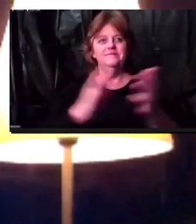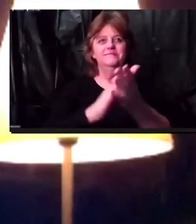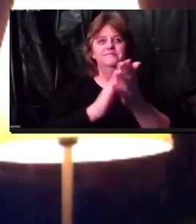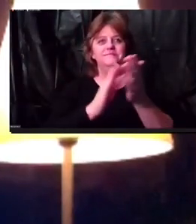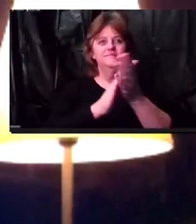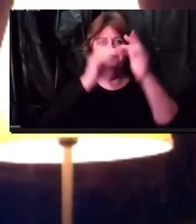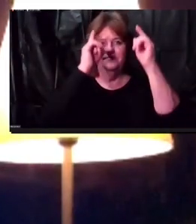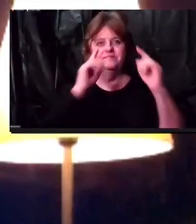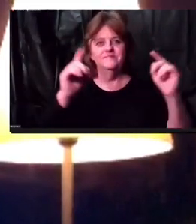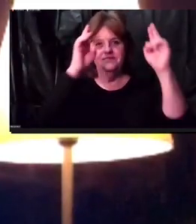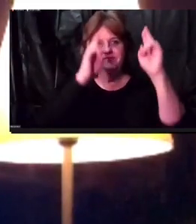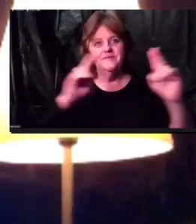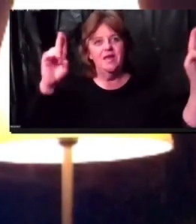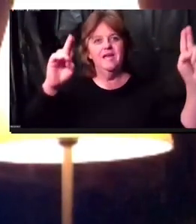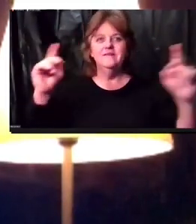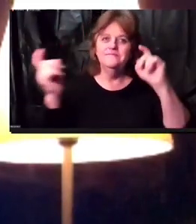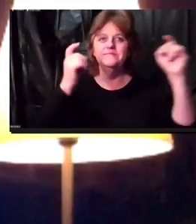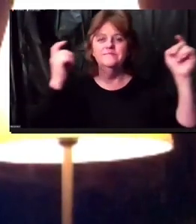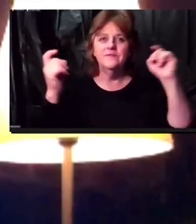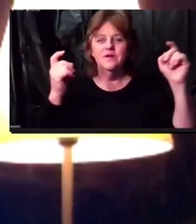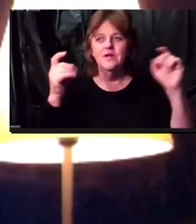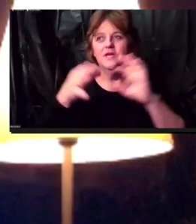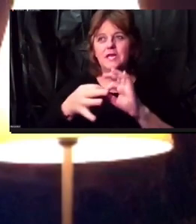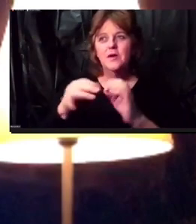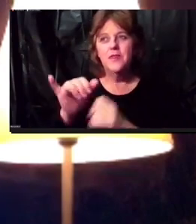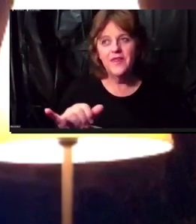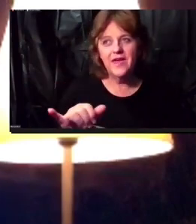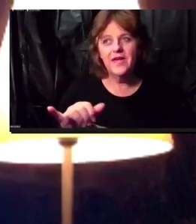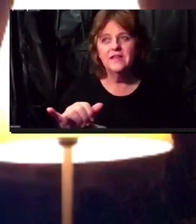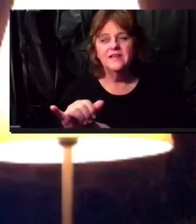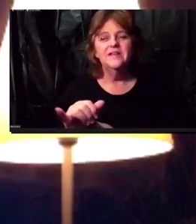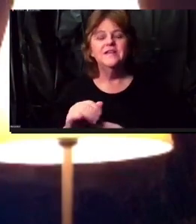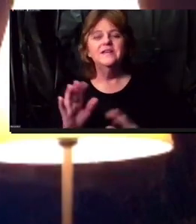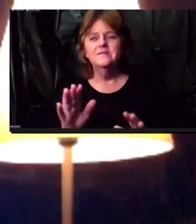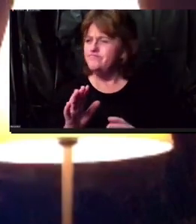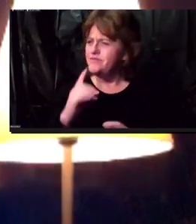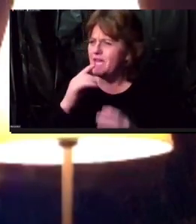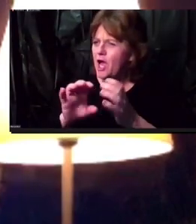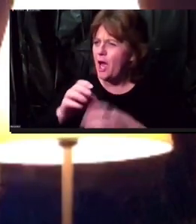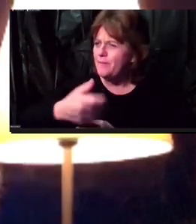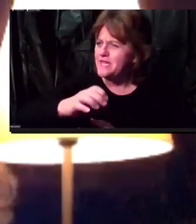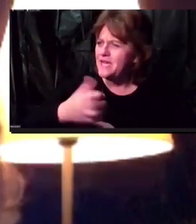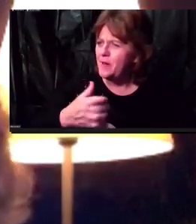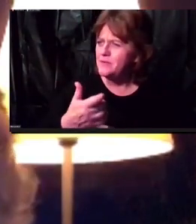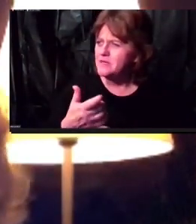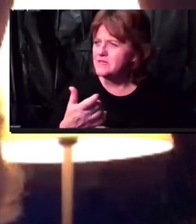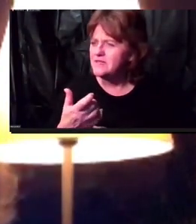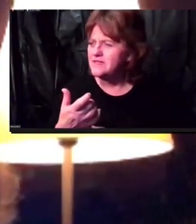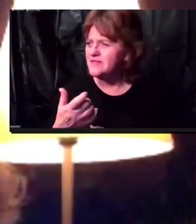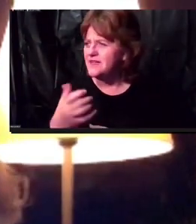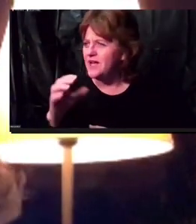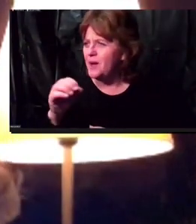and all the pomp and circumstance that goes with that coupling. Is that the word you said, coupling?